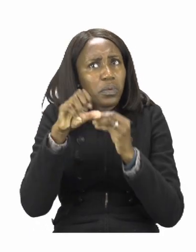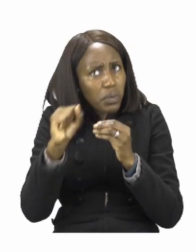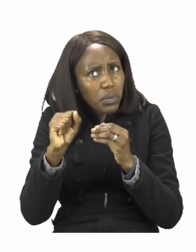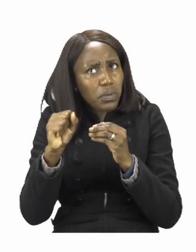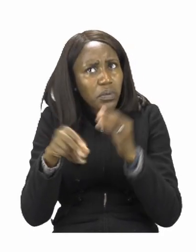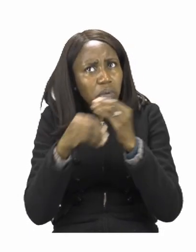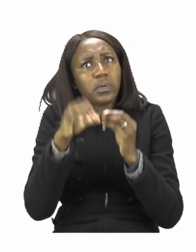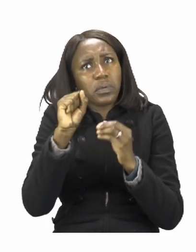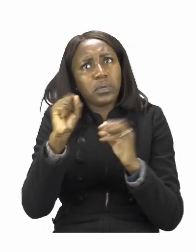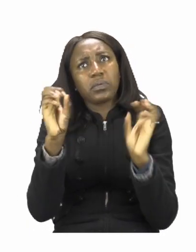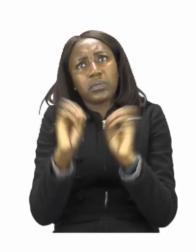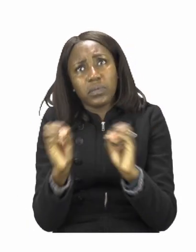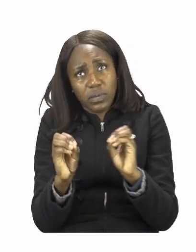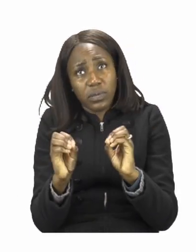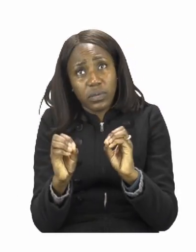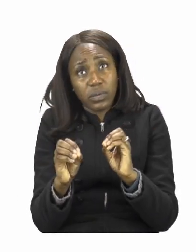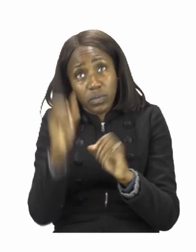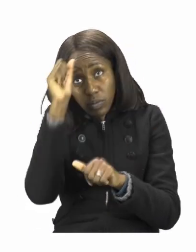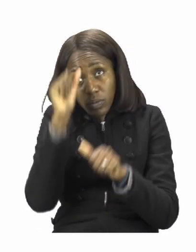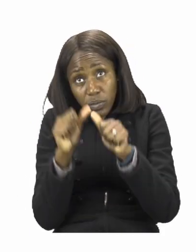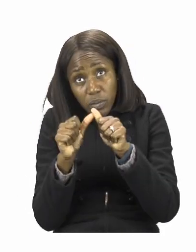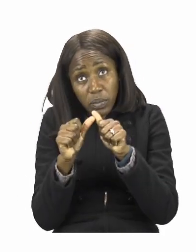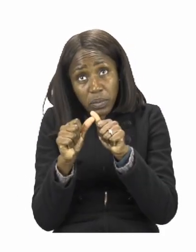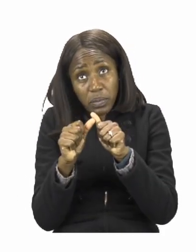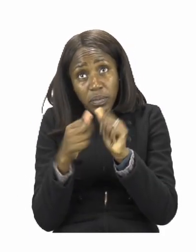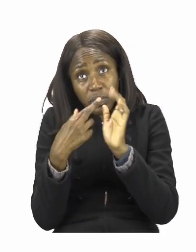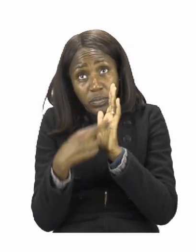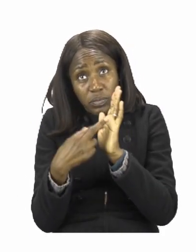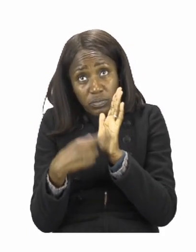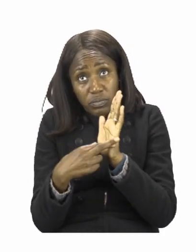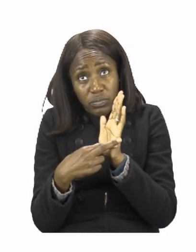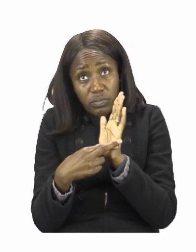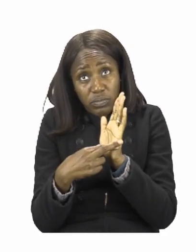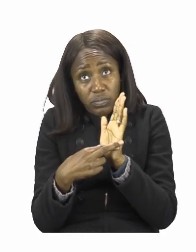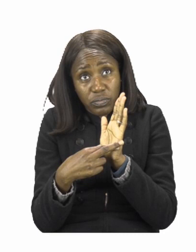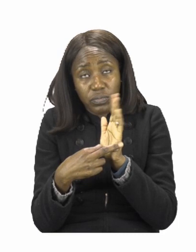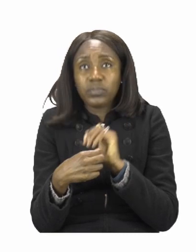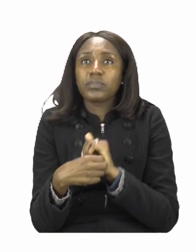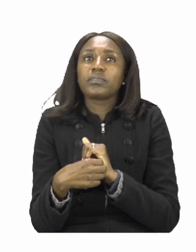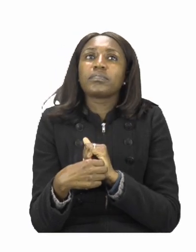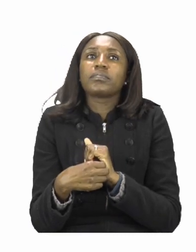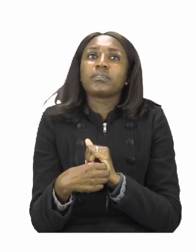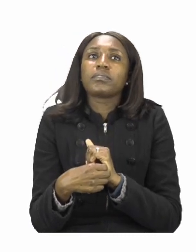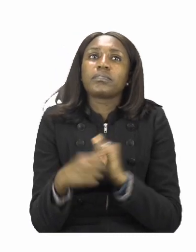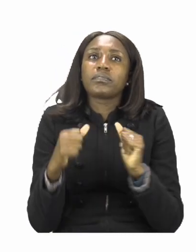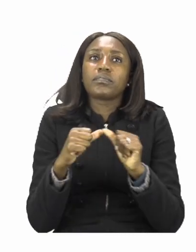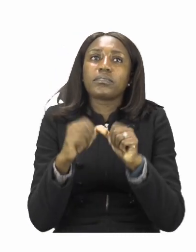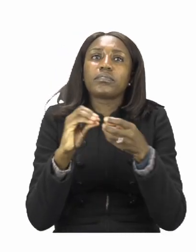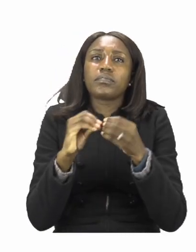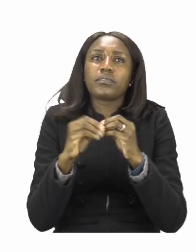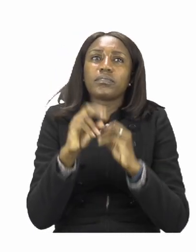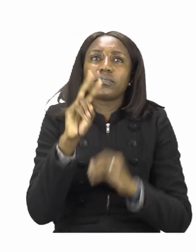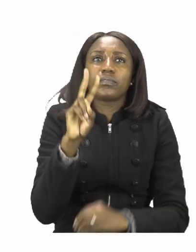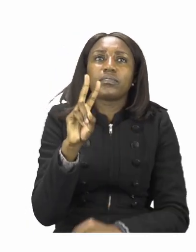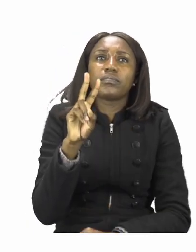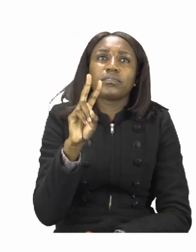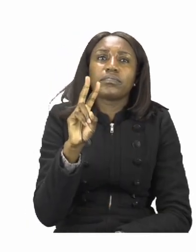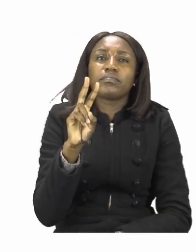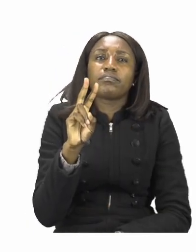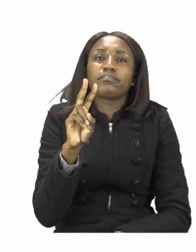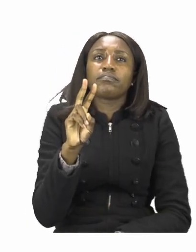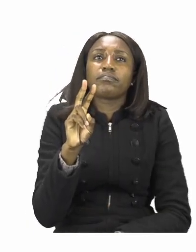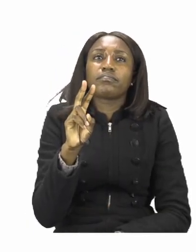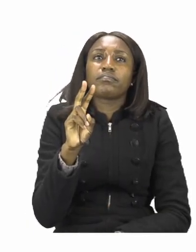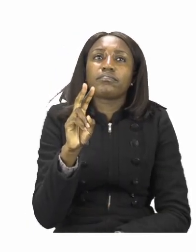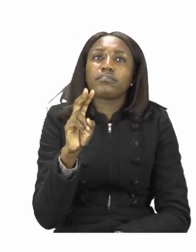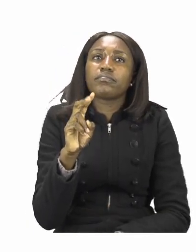them. Don't forget the tips that we have just discussed. Let's move on to number 2. Number 2